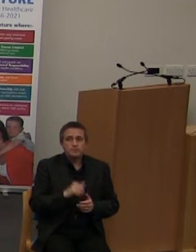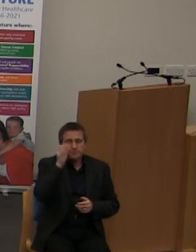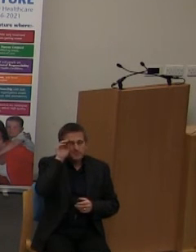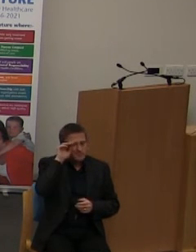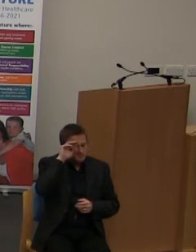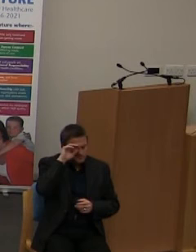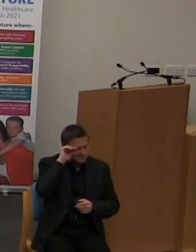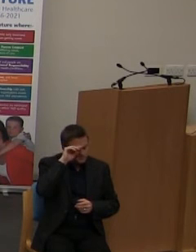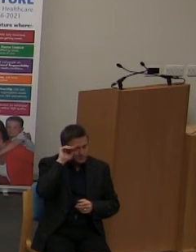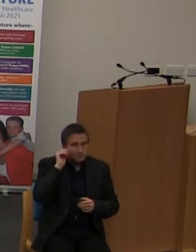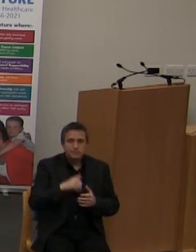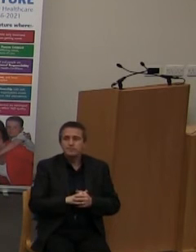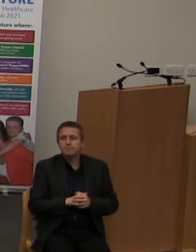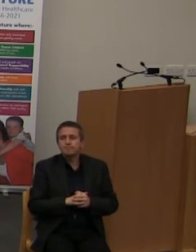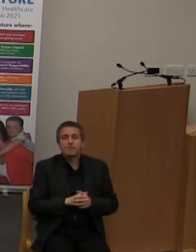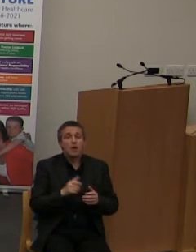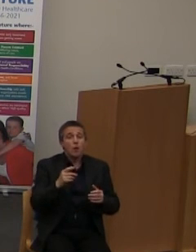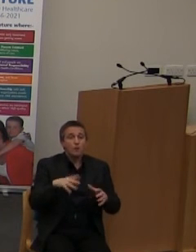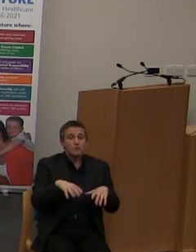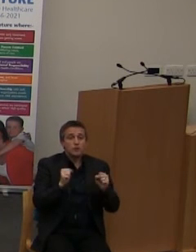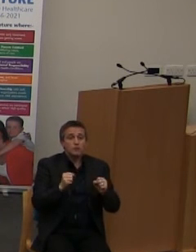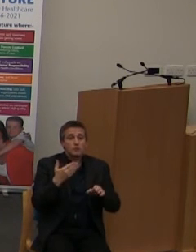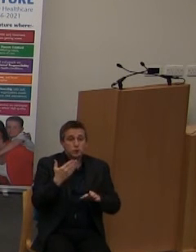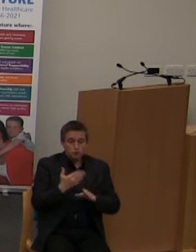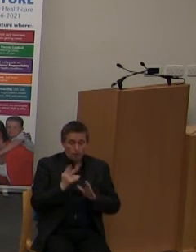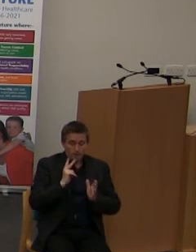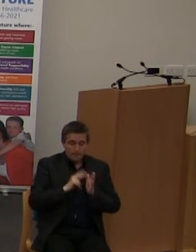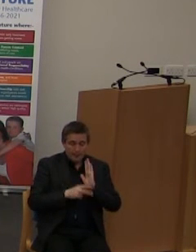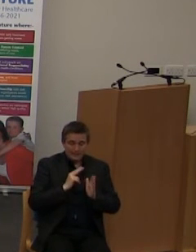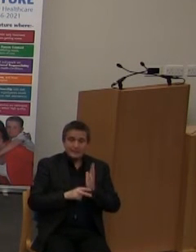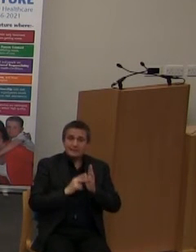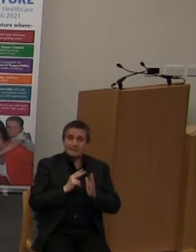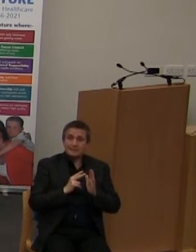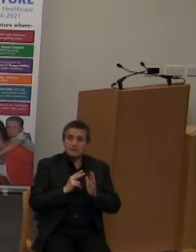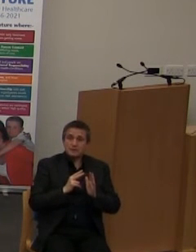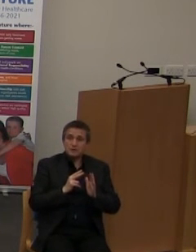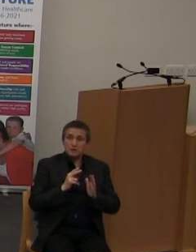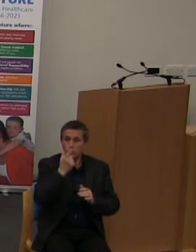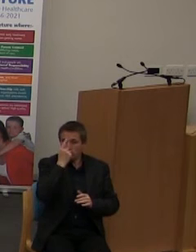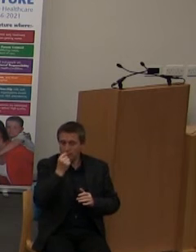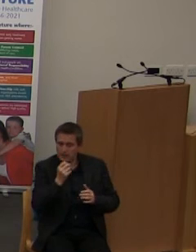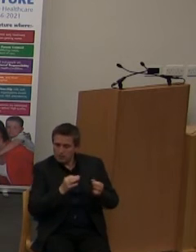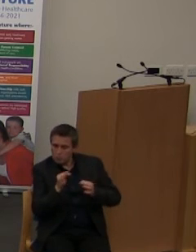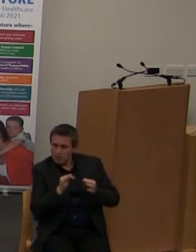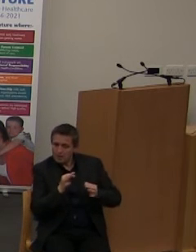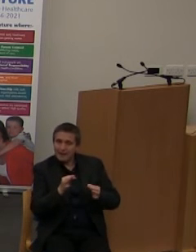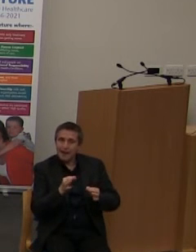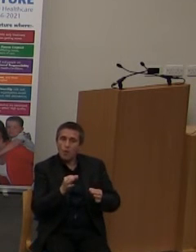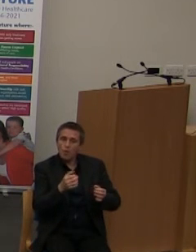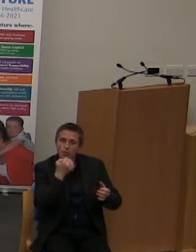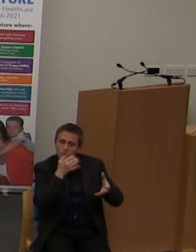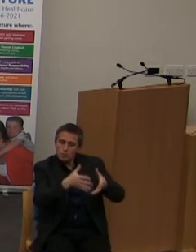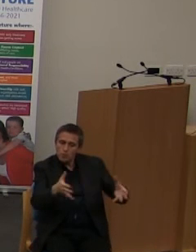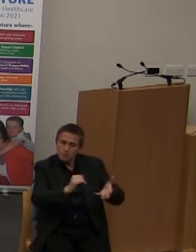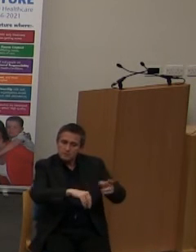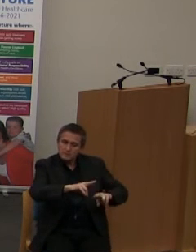One of the other things we did was job planning. So we've just finished our job planning, so we're able to better meet demand and capacity. And today we're having a